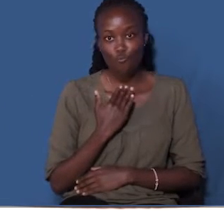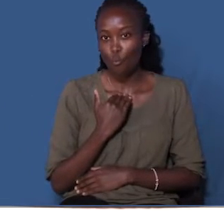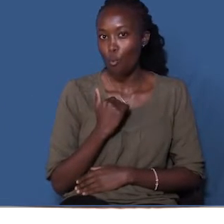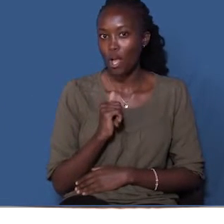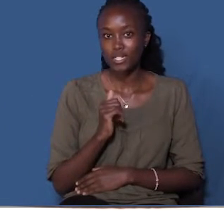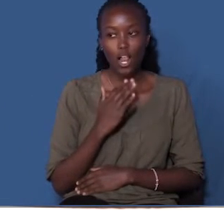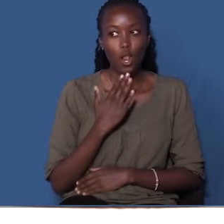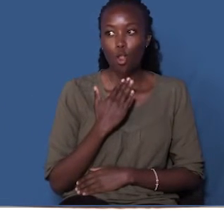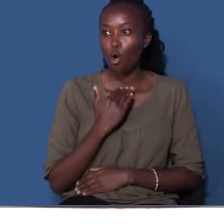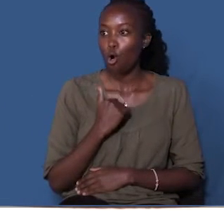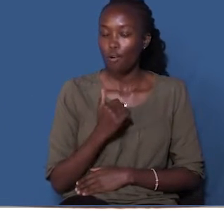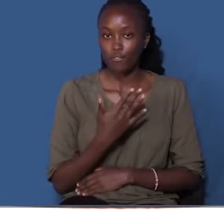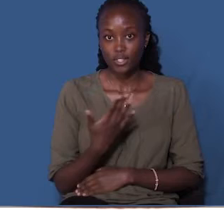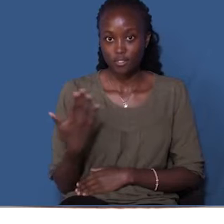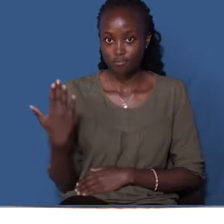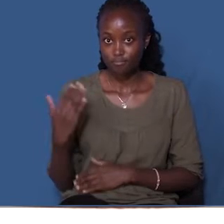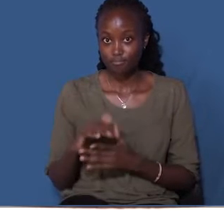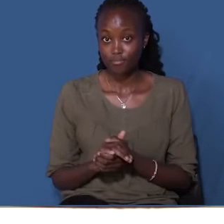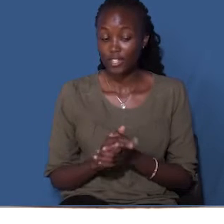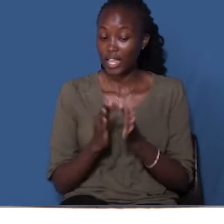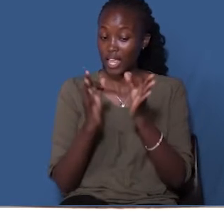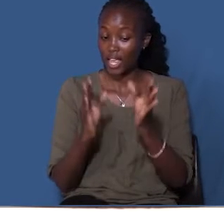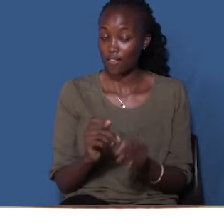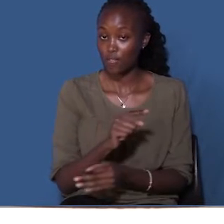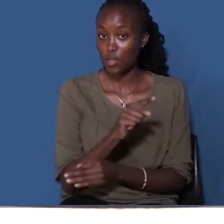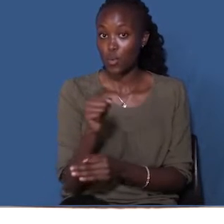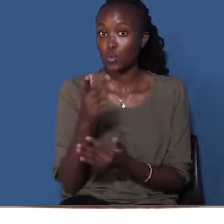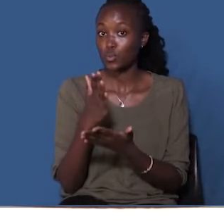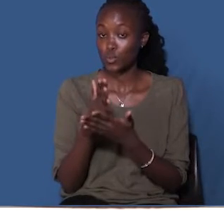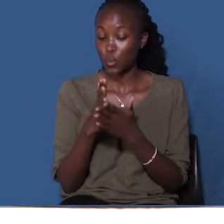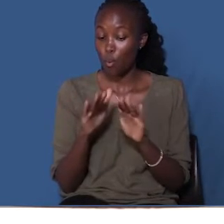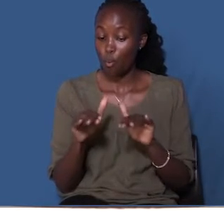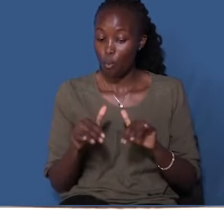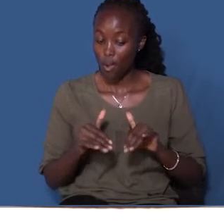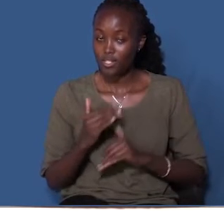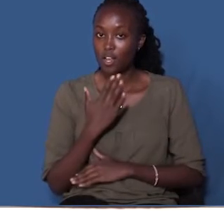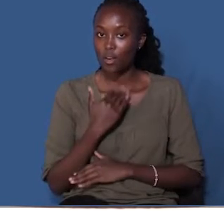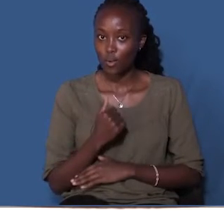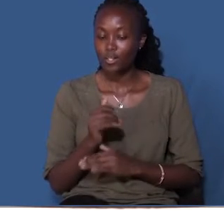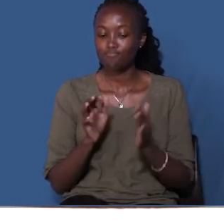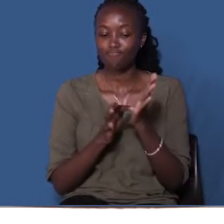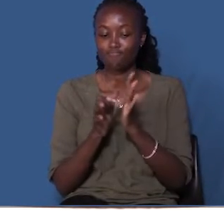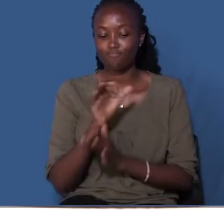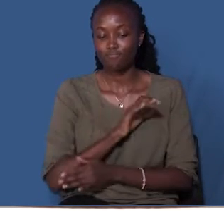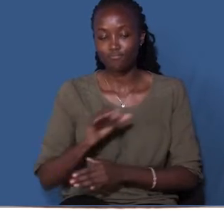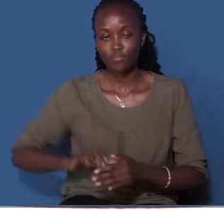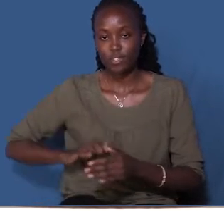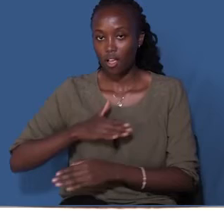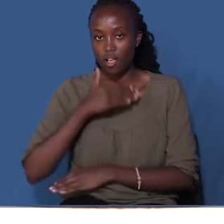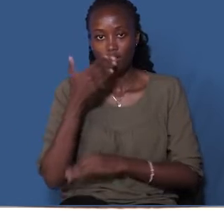today? Believe me, Christ will answer your prayers as you continue to desire him. He will